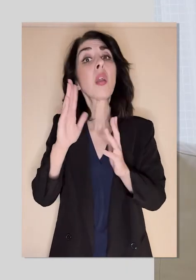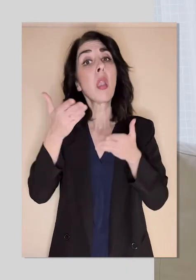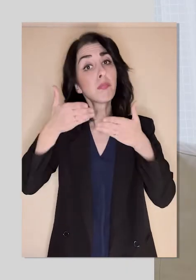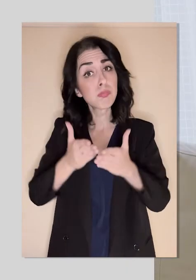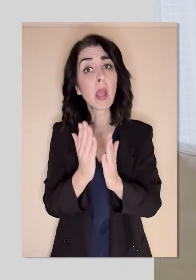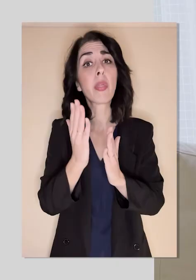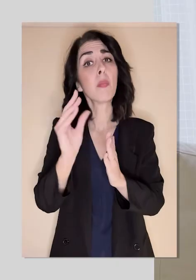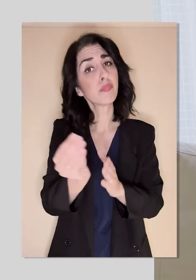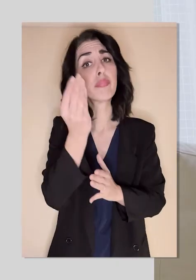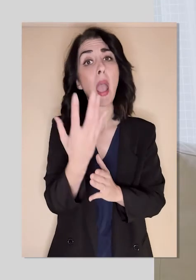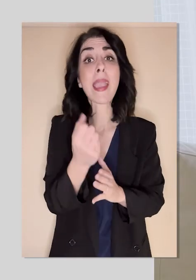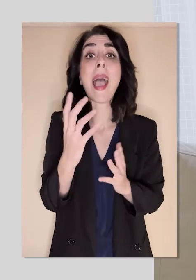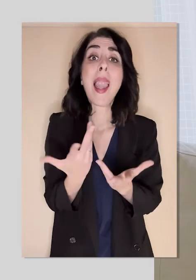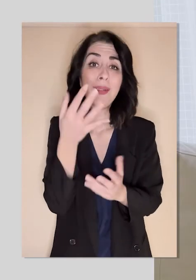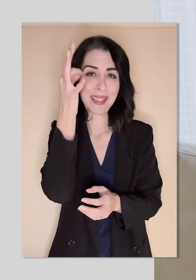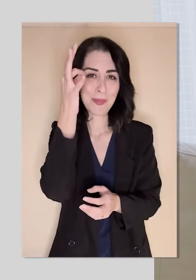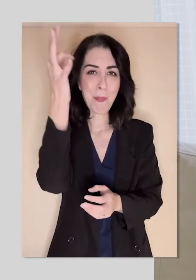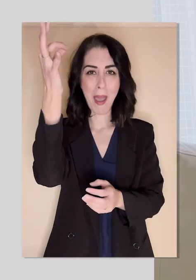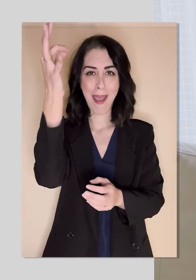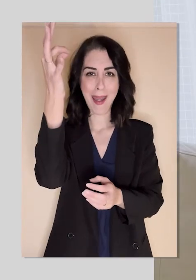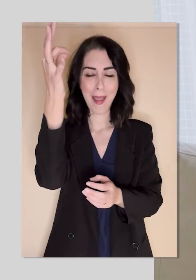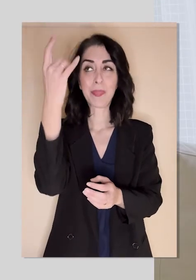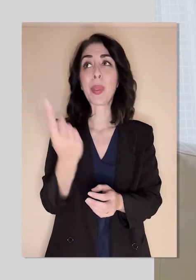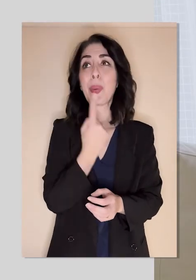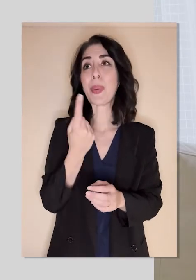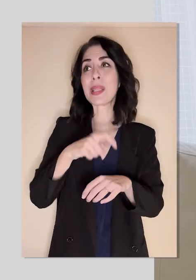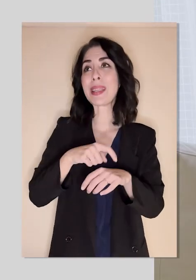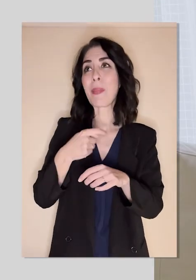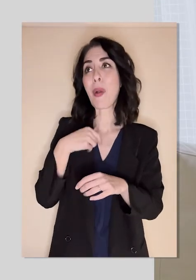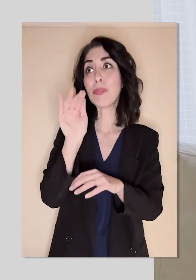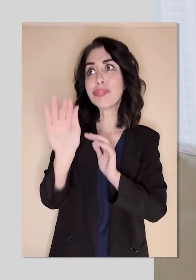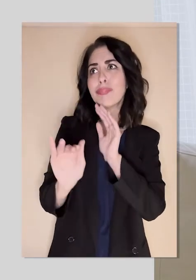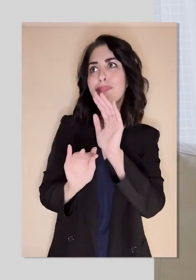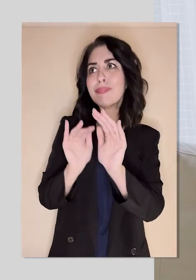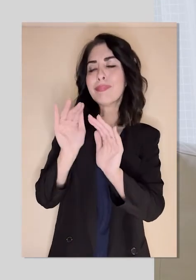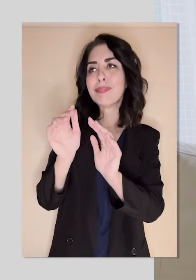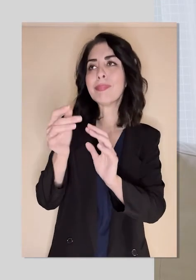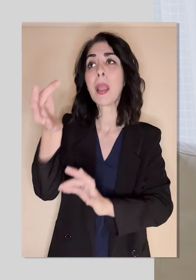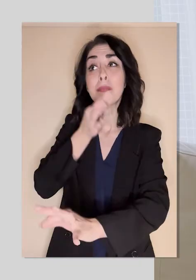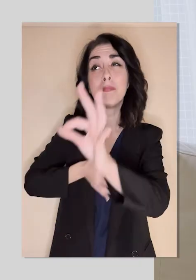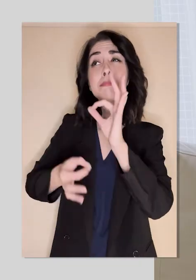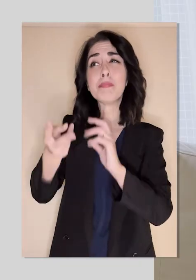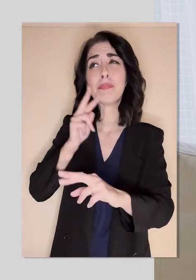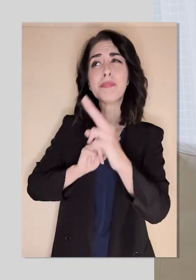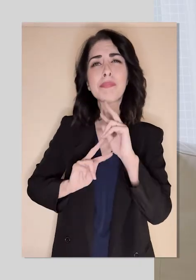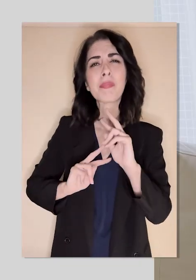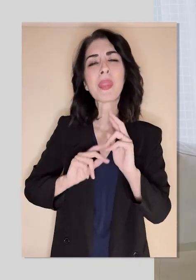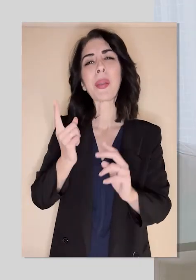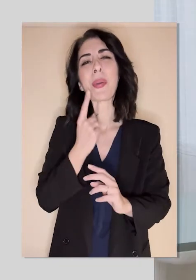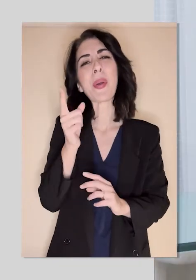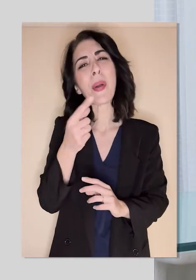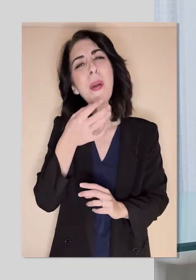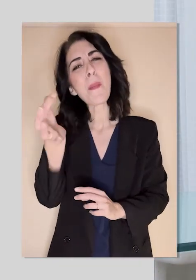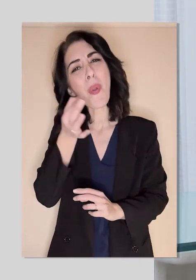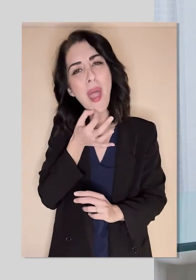when I take a history, the patient says, yes, I have three siblings and one or two of them have migraine.